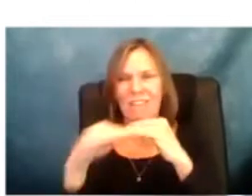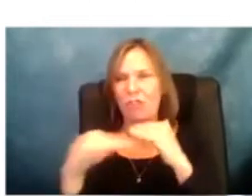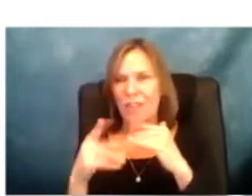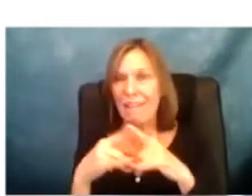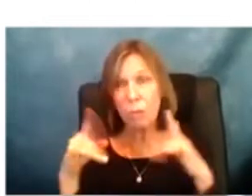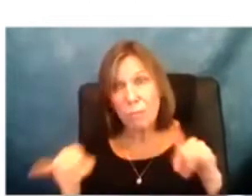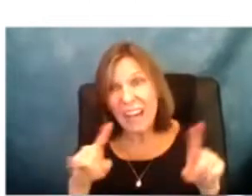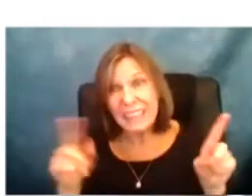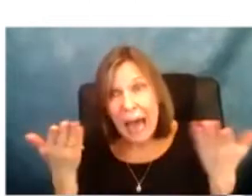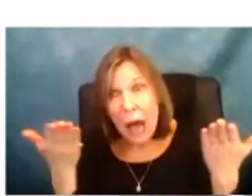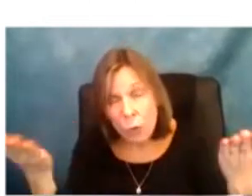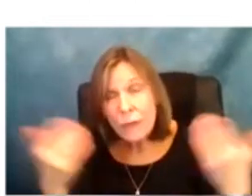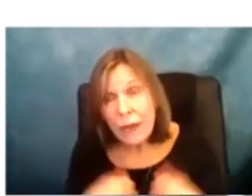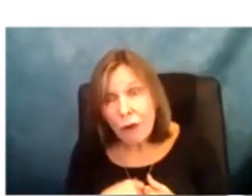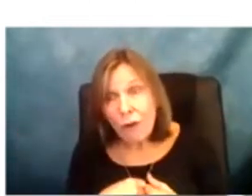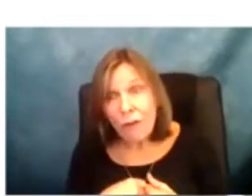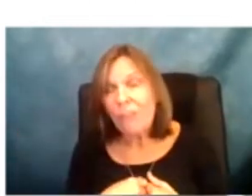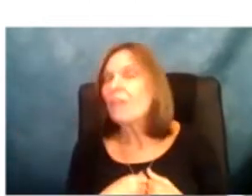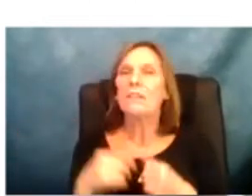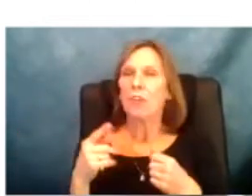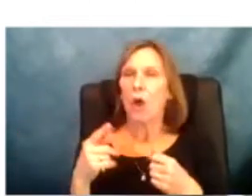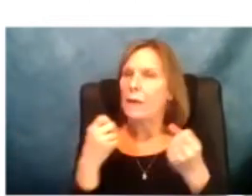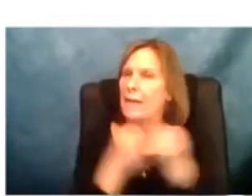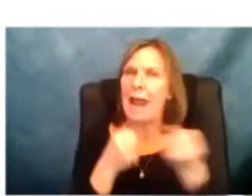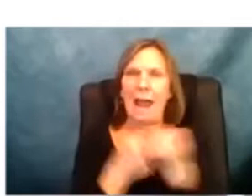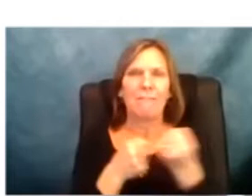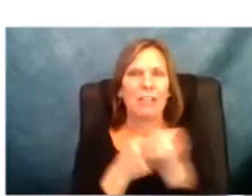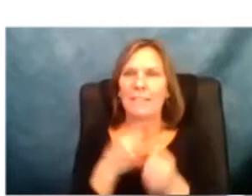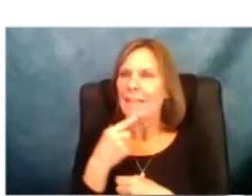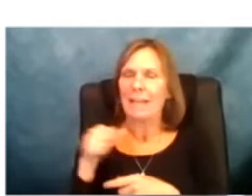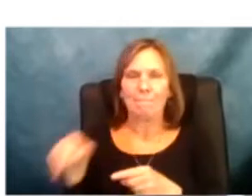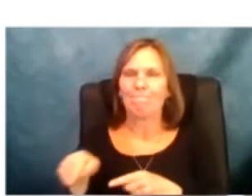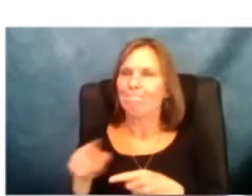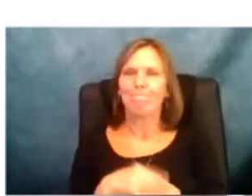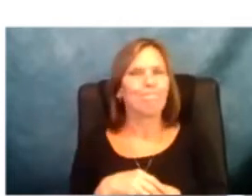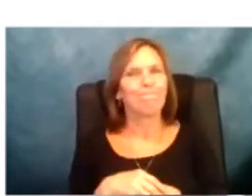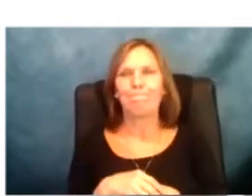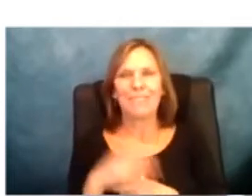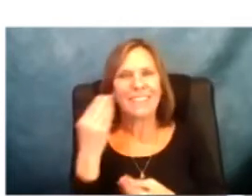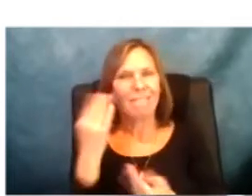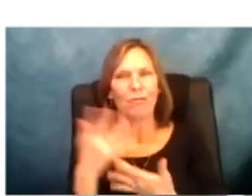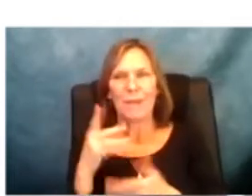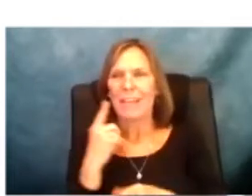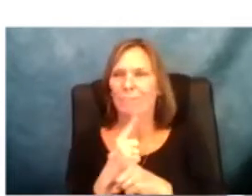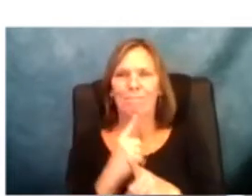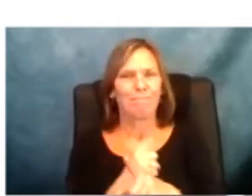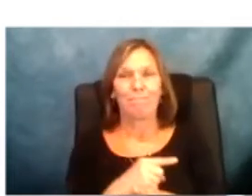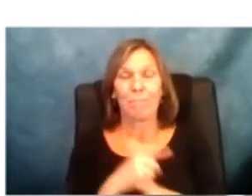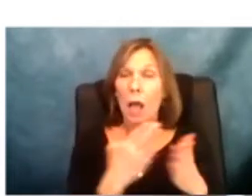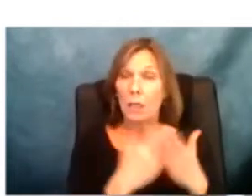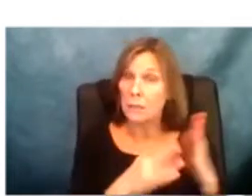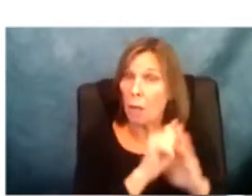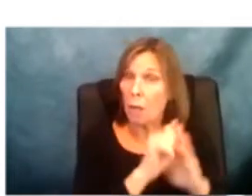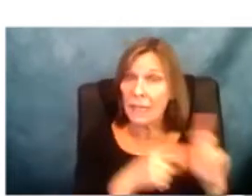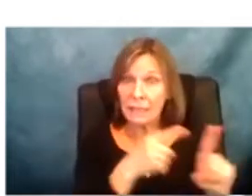and there may be some room for advocacy of saying, like, this is untenable, right? Or if there are states that do a really great job and we'd